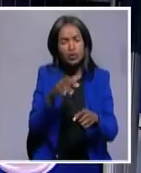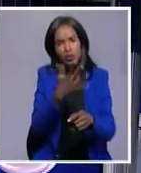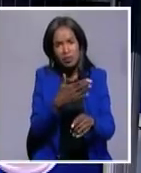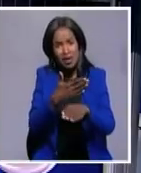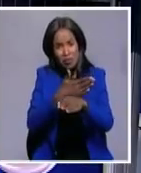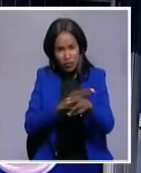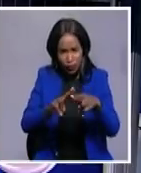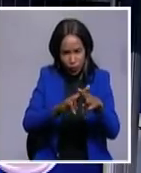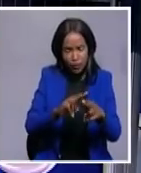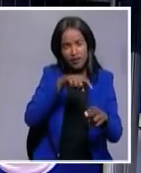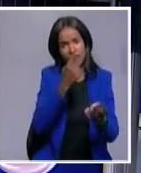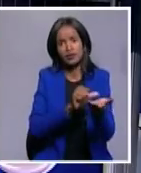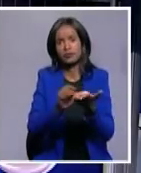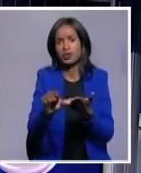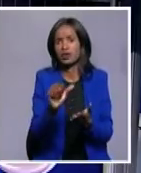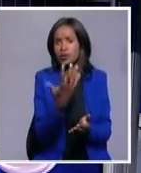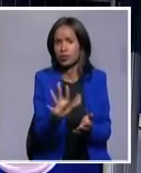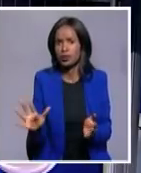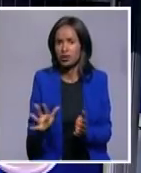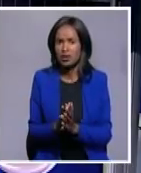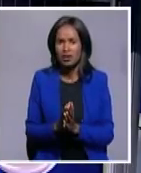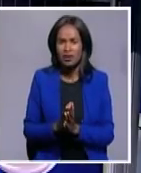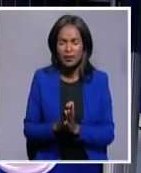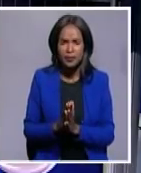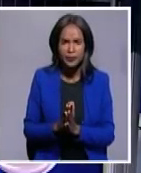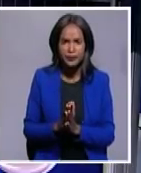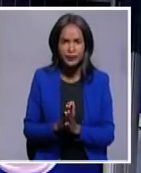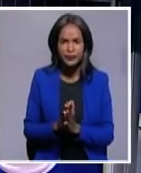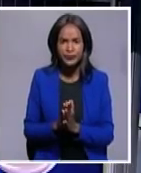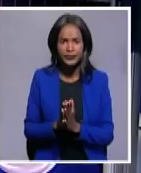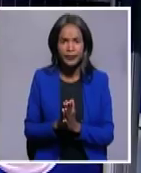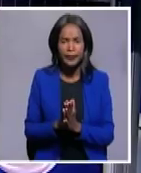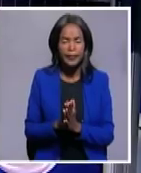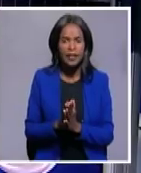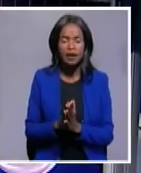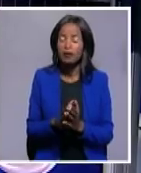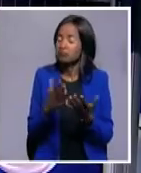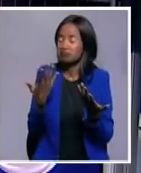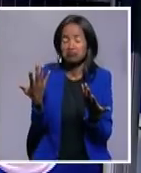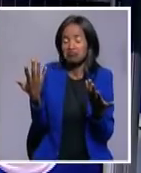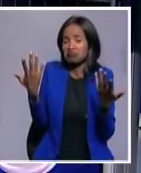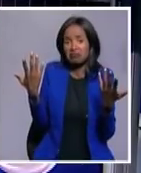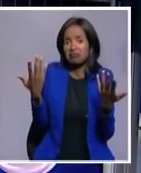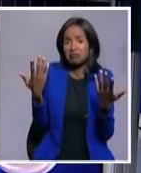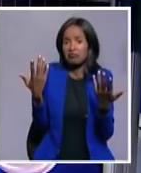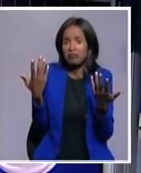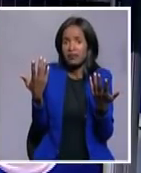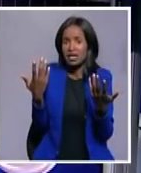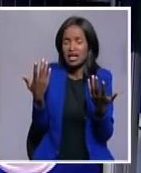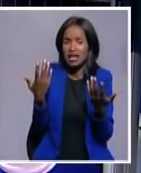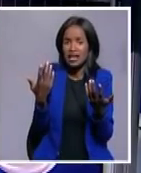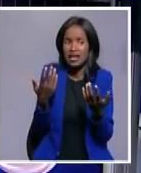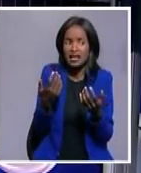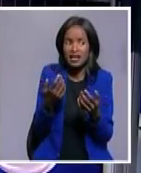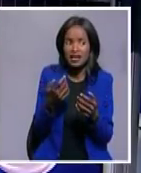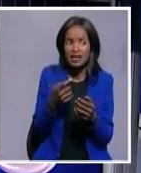constituted as Namwater then abusing its monopolistic position? In actual fact, I would not argue that